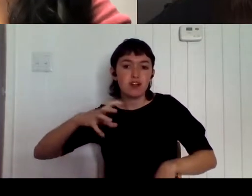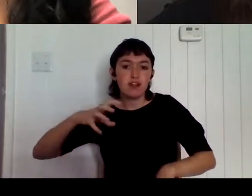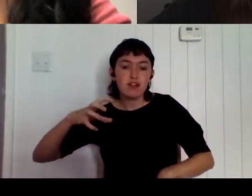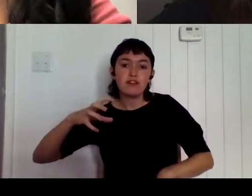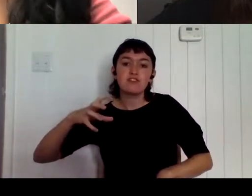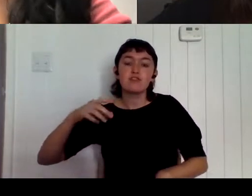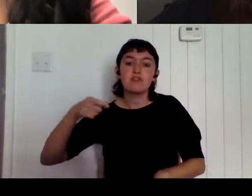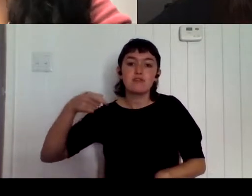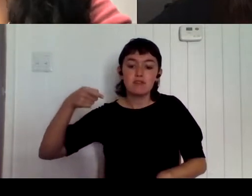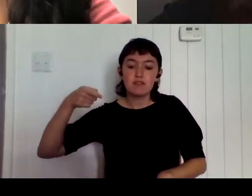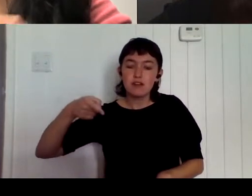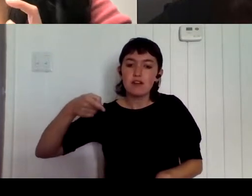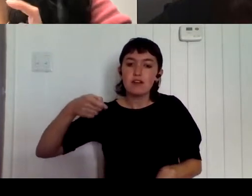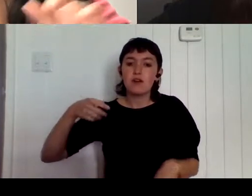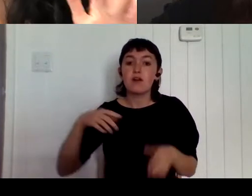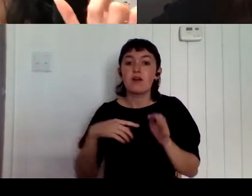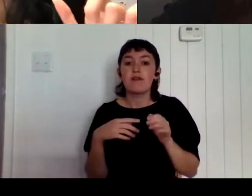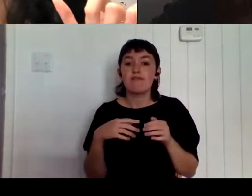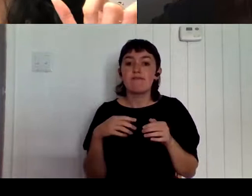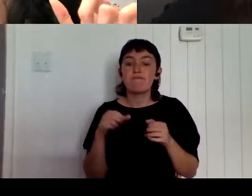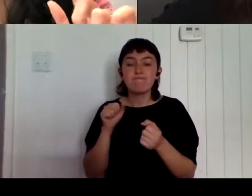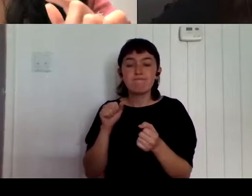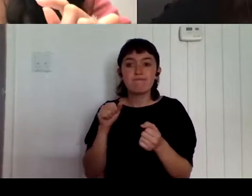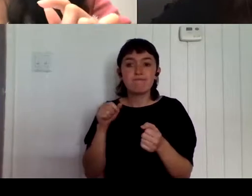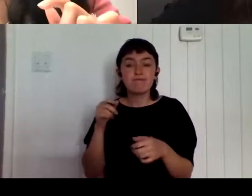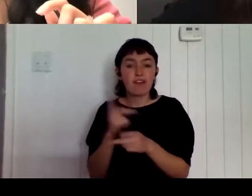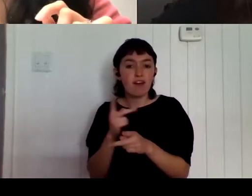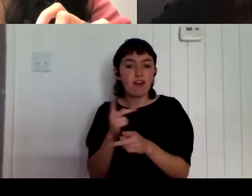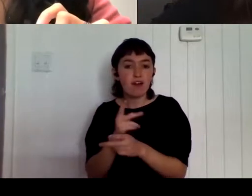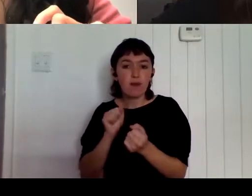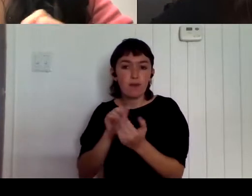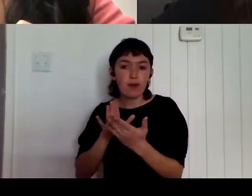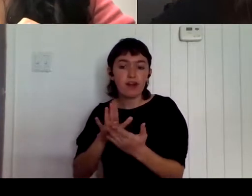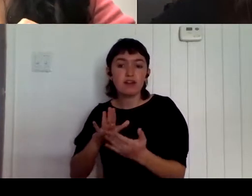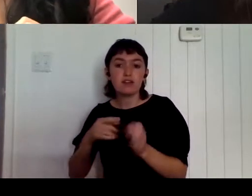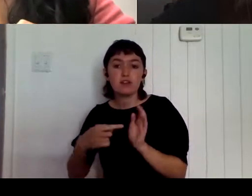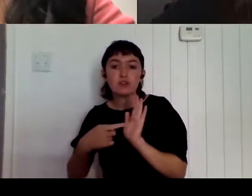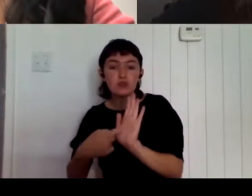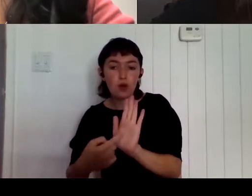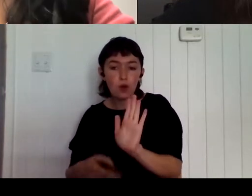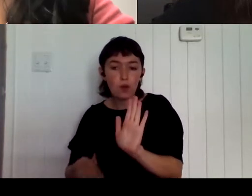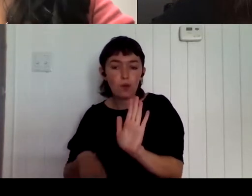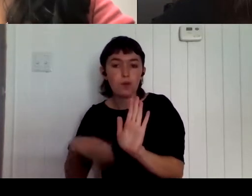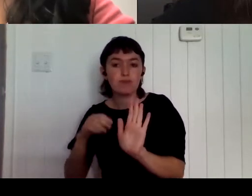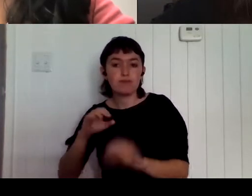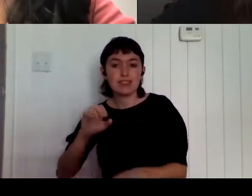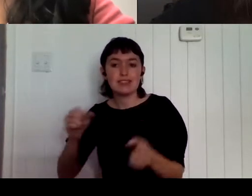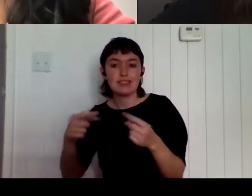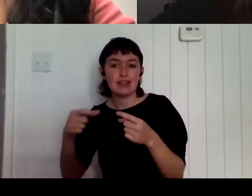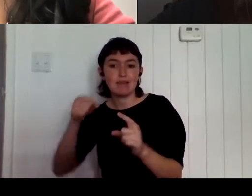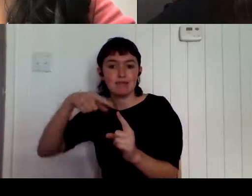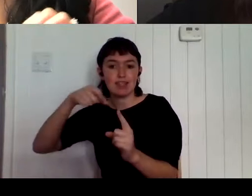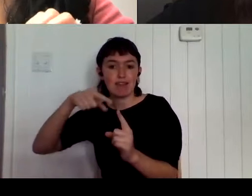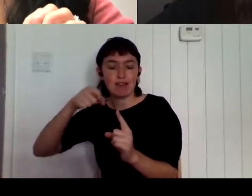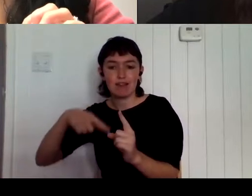optically show it's signaling. Um, so they have genetically engineered these jellyfish to,